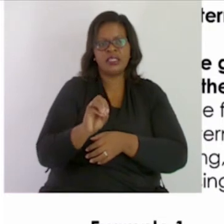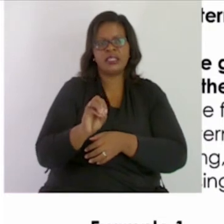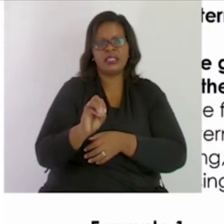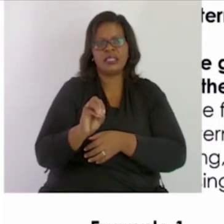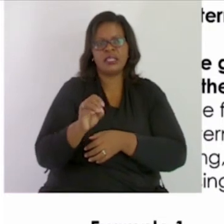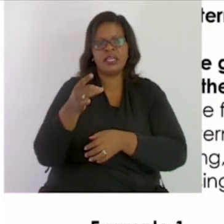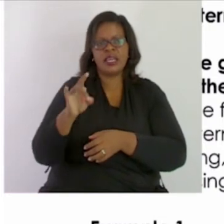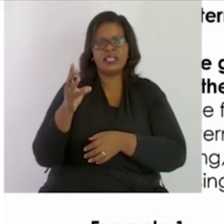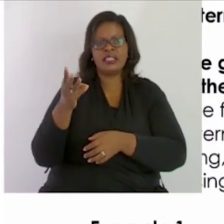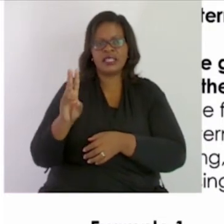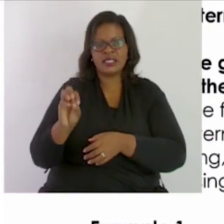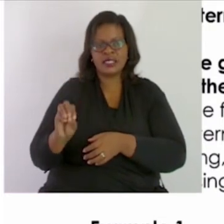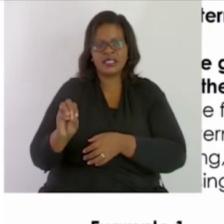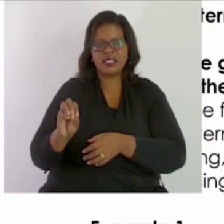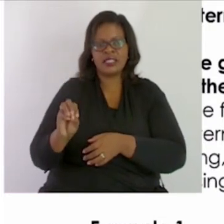860,